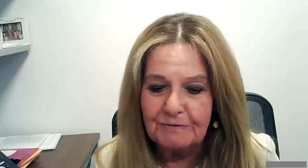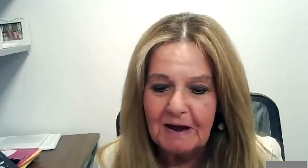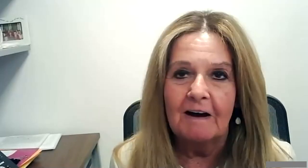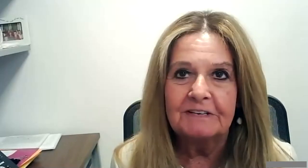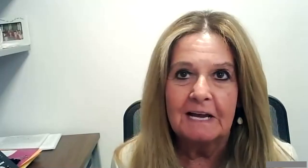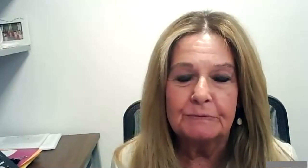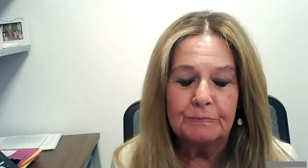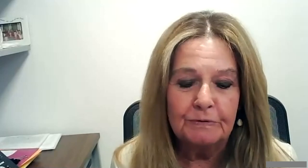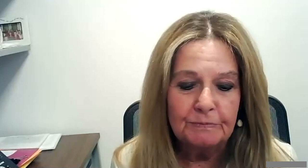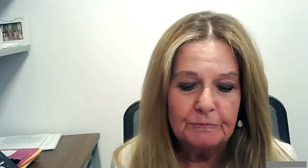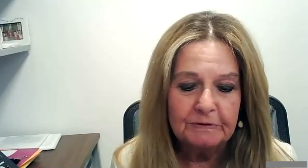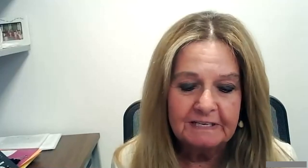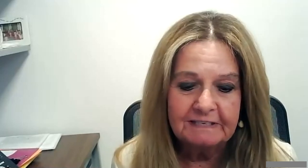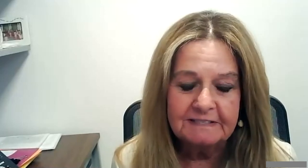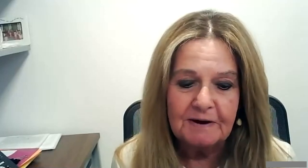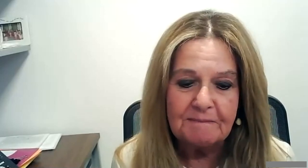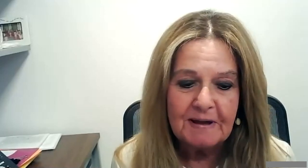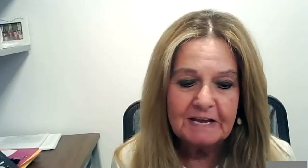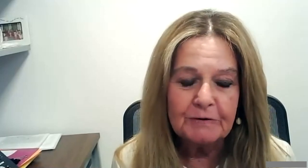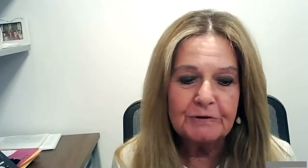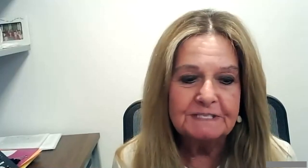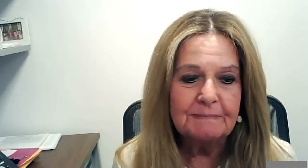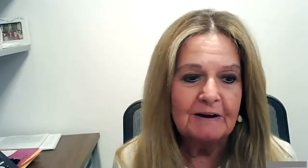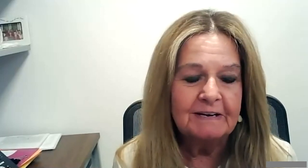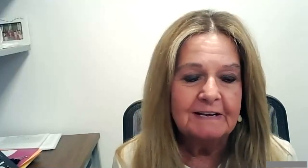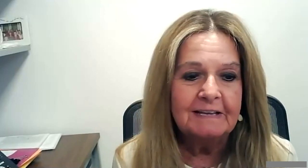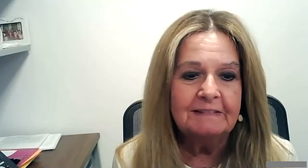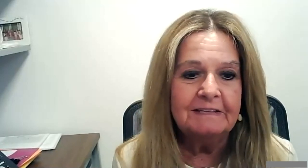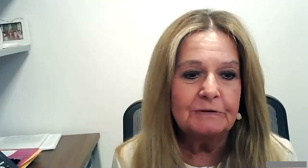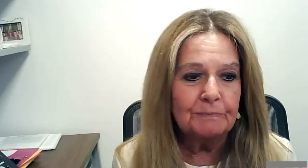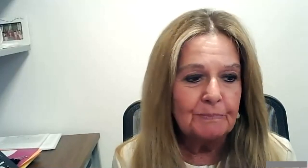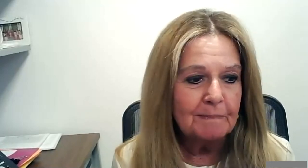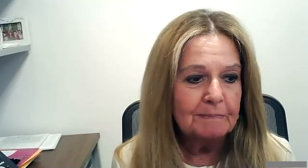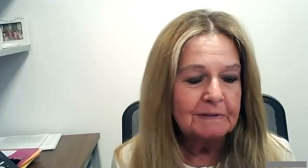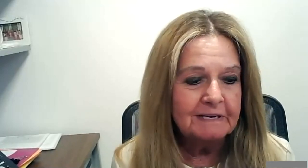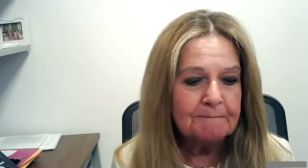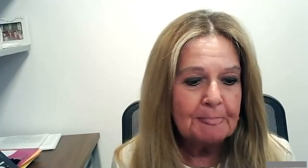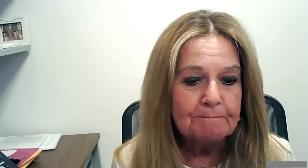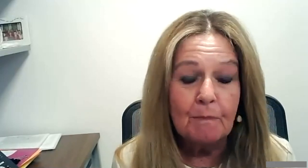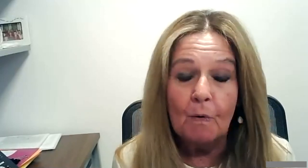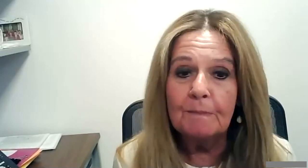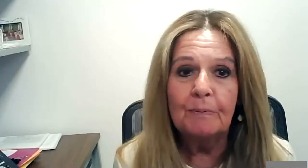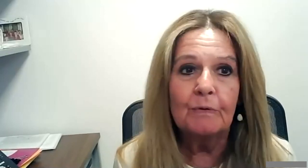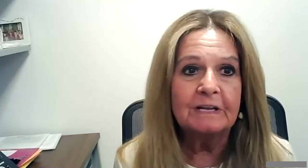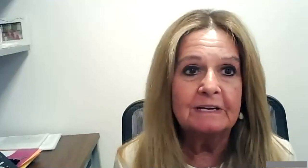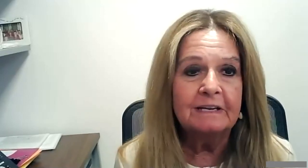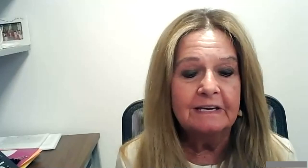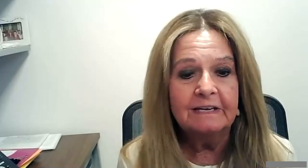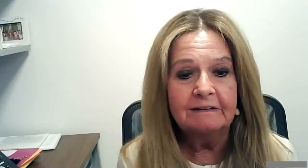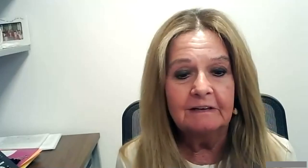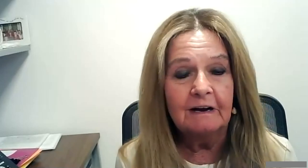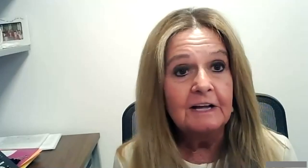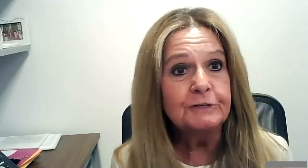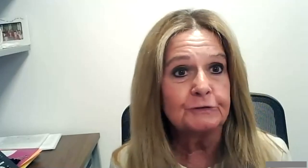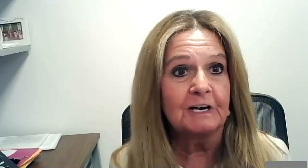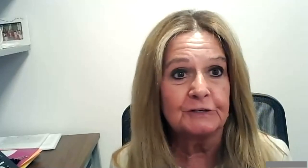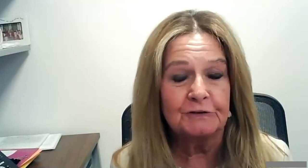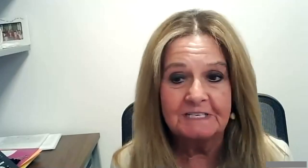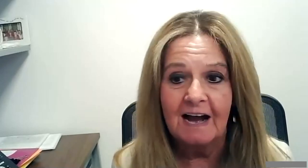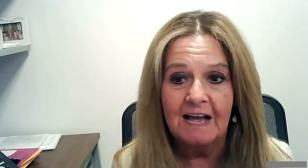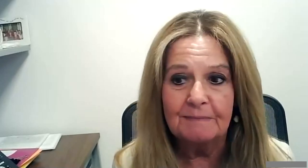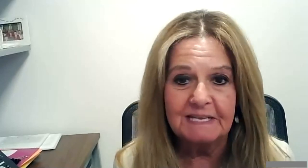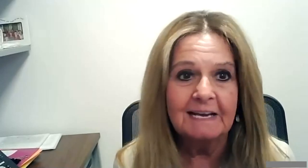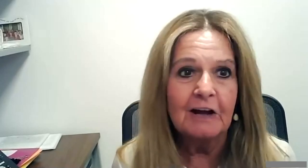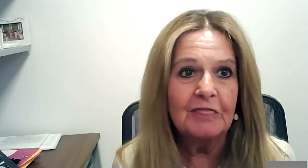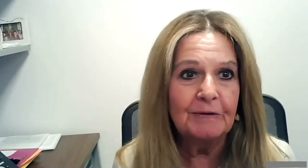also oftentimes will get some inquiries about these are probably more important in